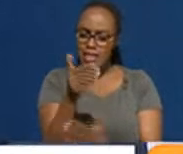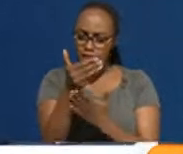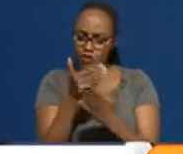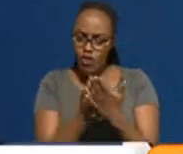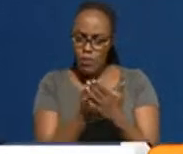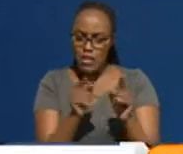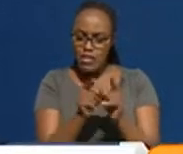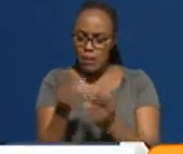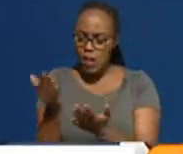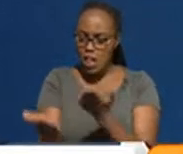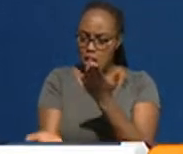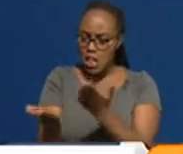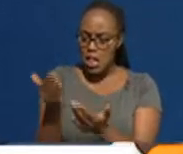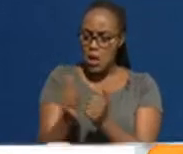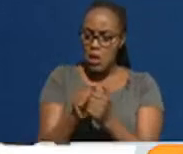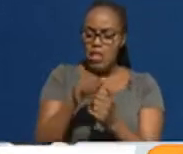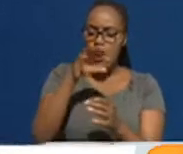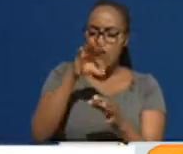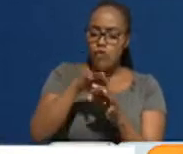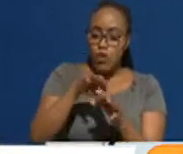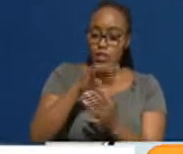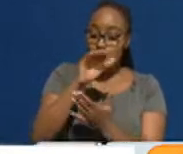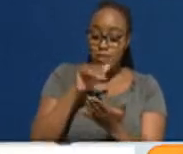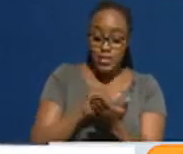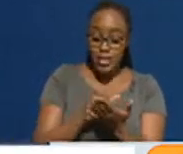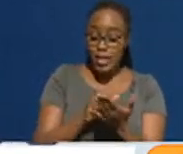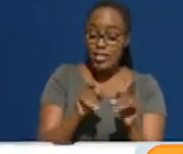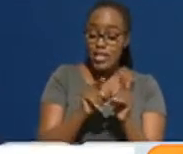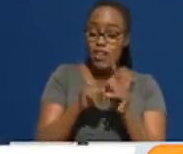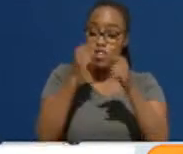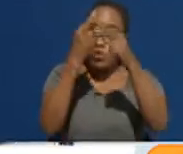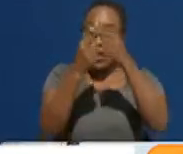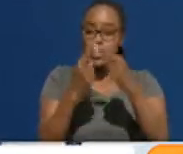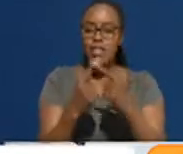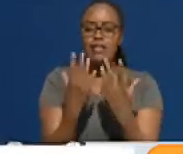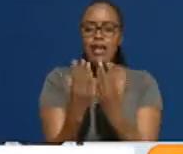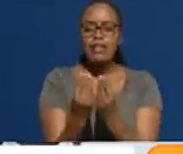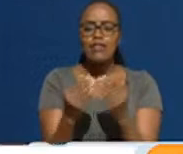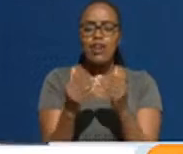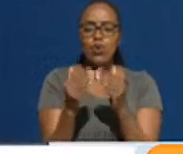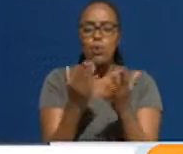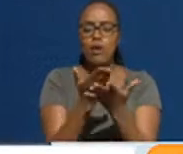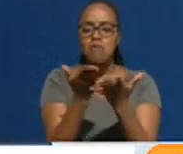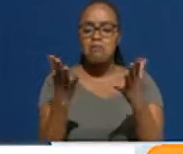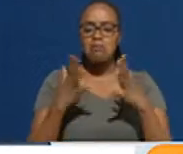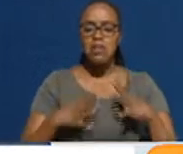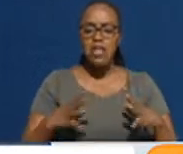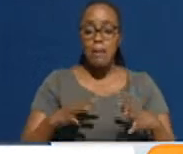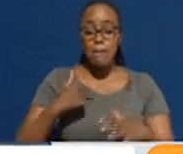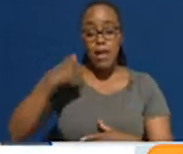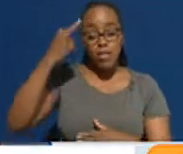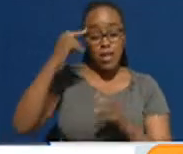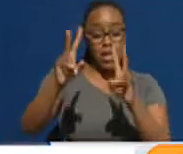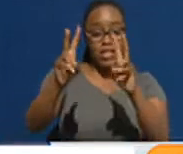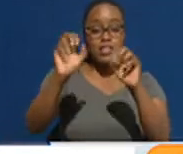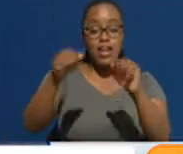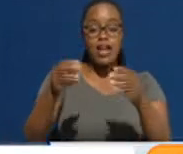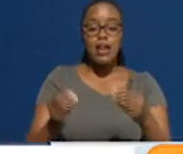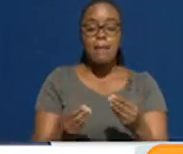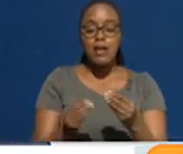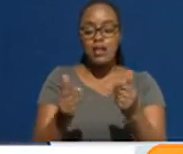the same ones which were in the polling stations, and then just add them up. So it makes it easy. It was open for everyone. I think this is a matter that will be